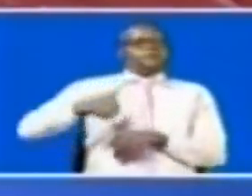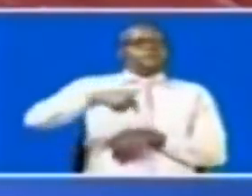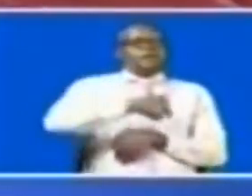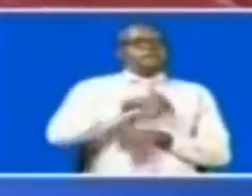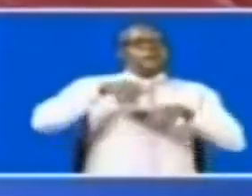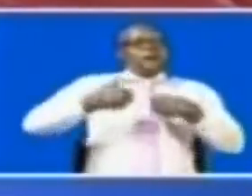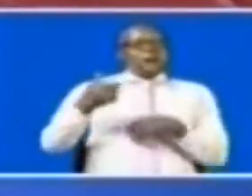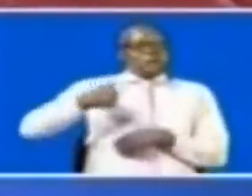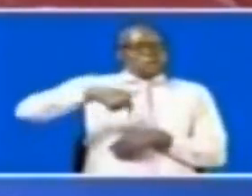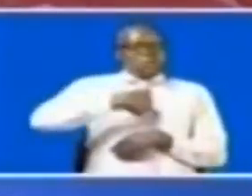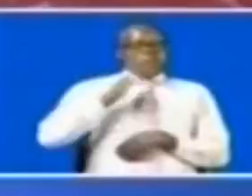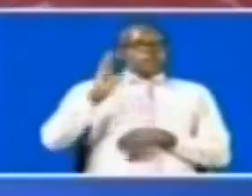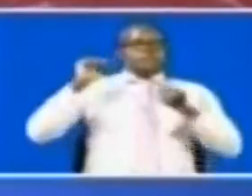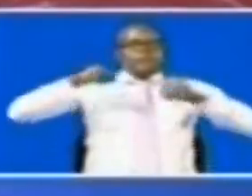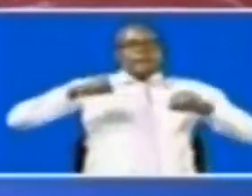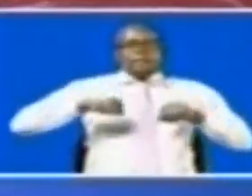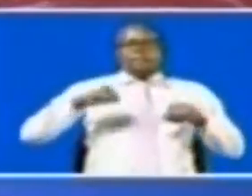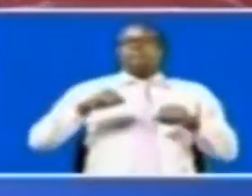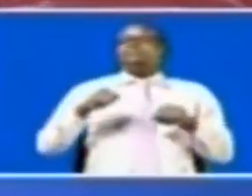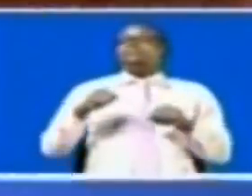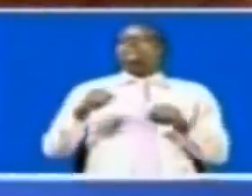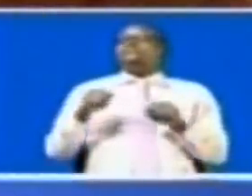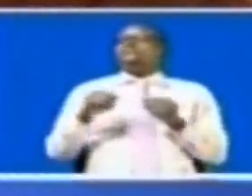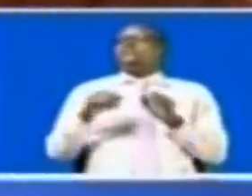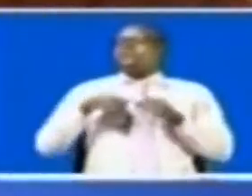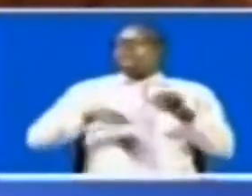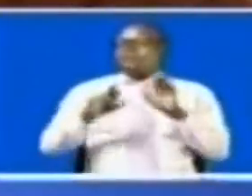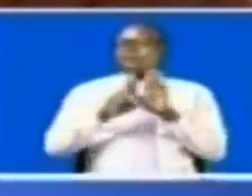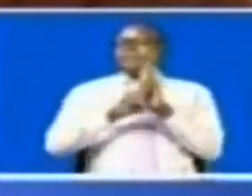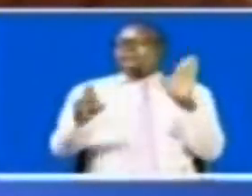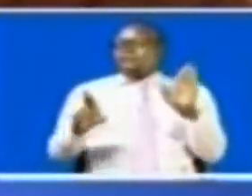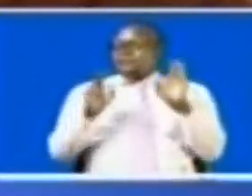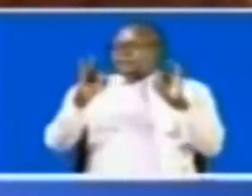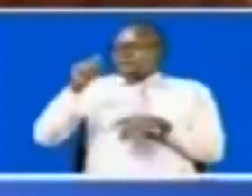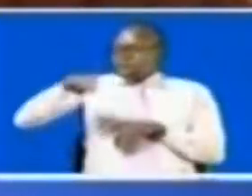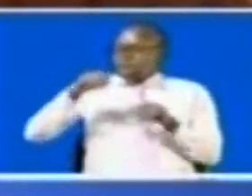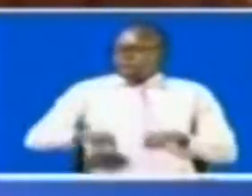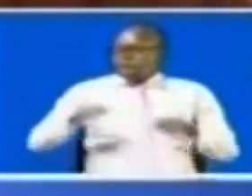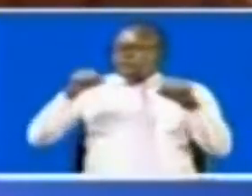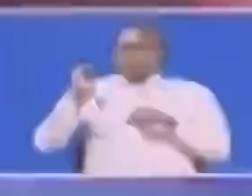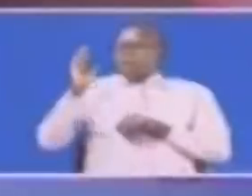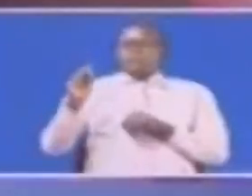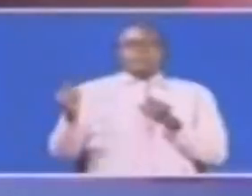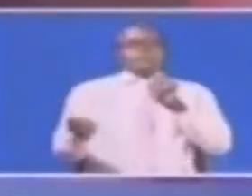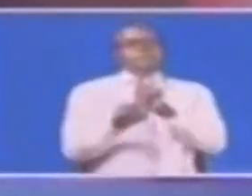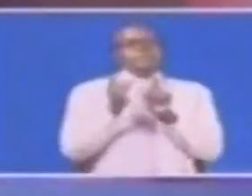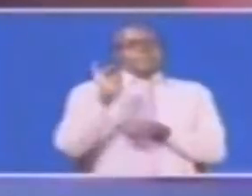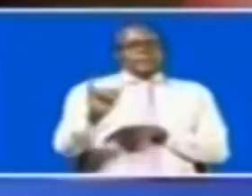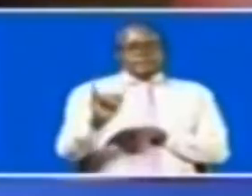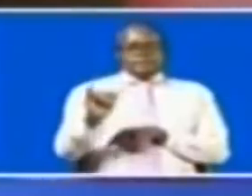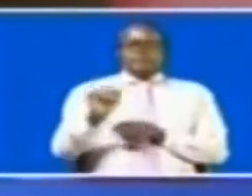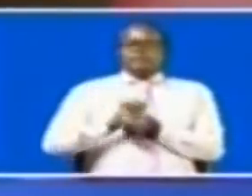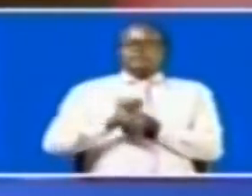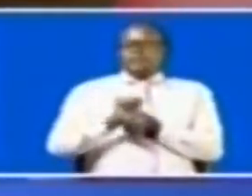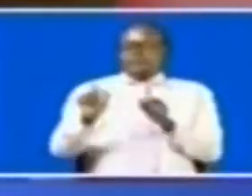will we be able to follow up on that reference? And I'm sure if you needed the chair, I would be able to reach him. The committee will